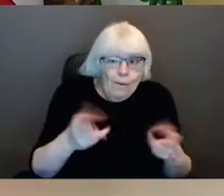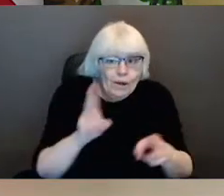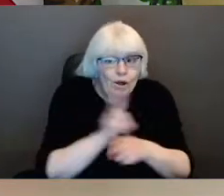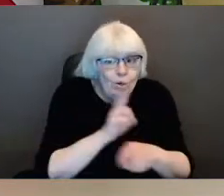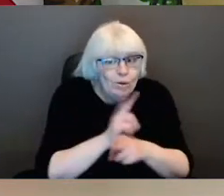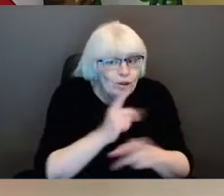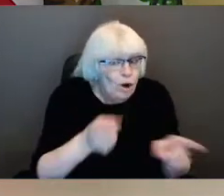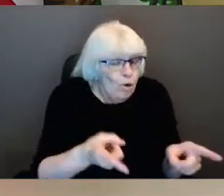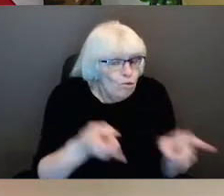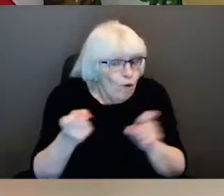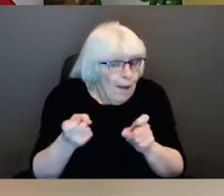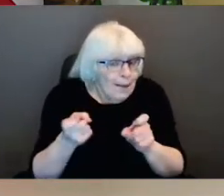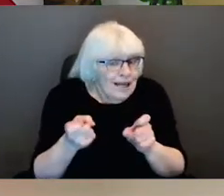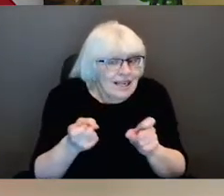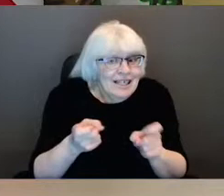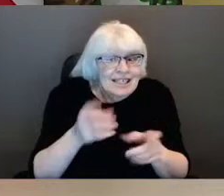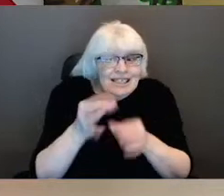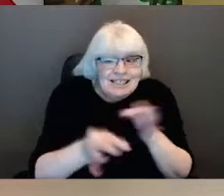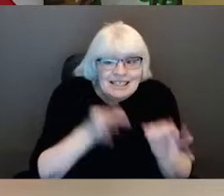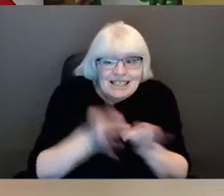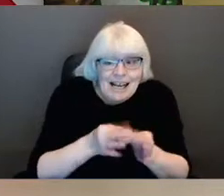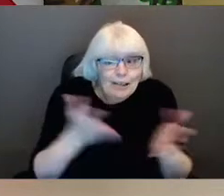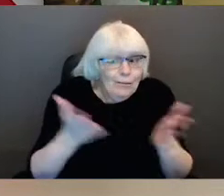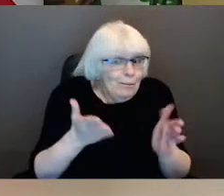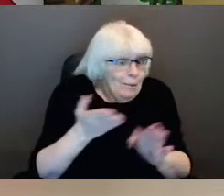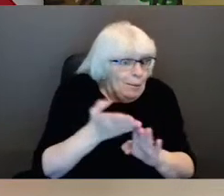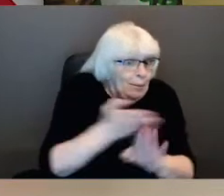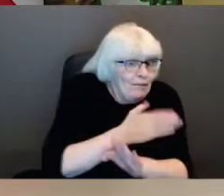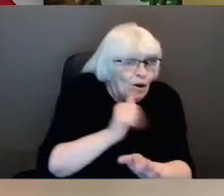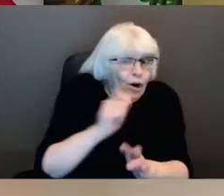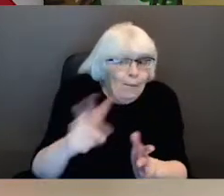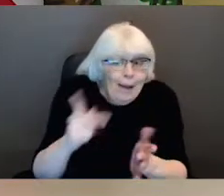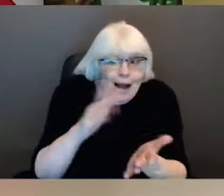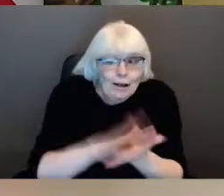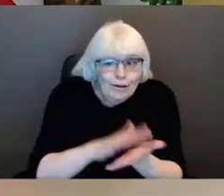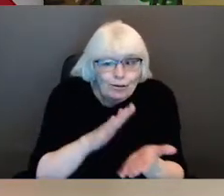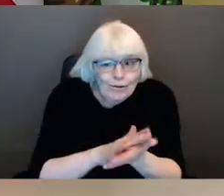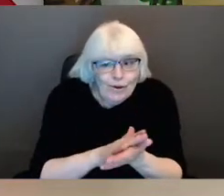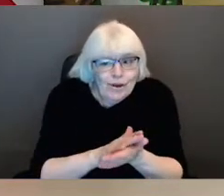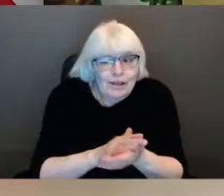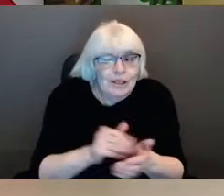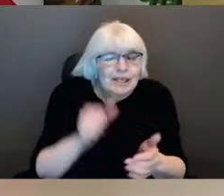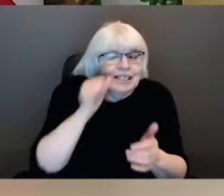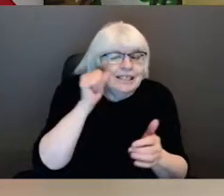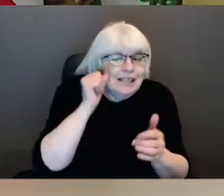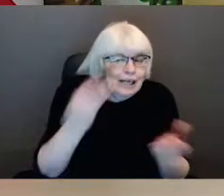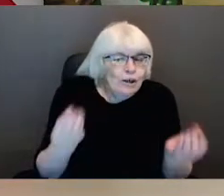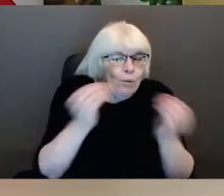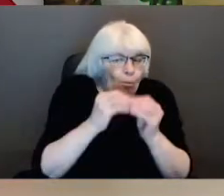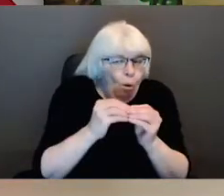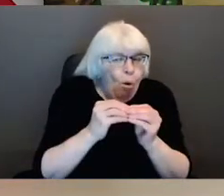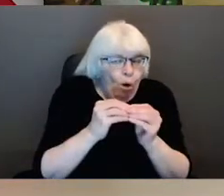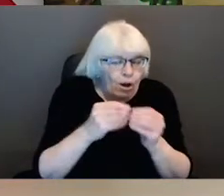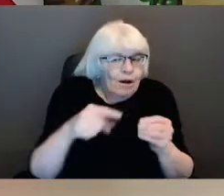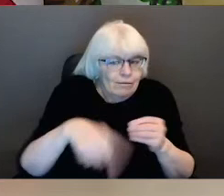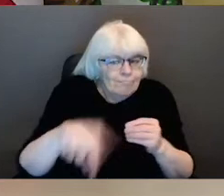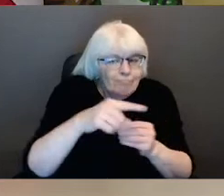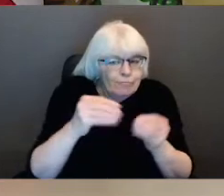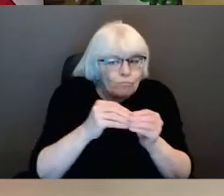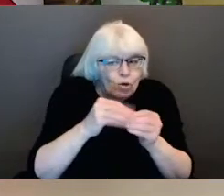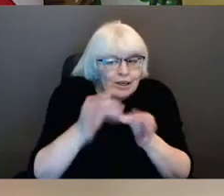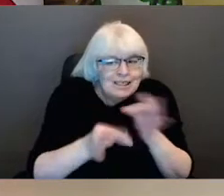school. It may have prompted some additional testing yesterday as well. So I think we'll also see what happens